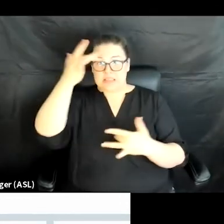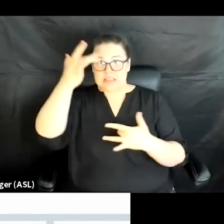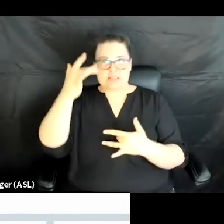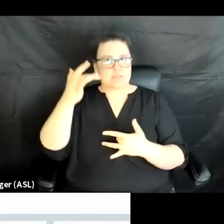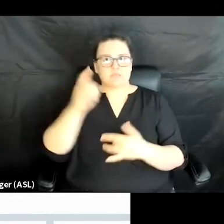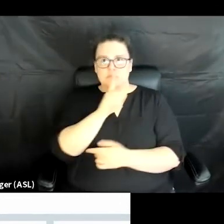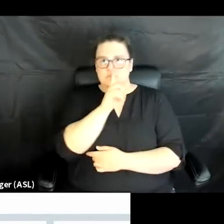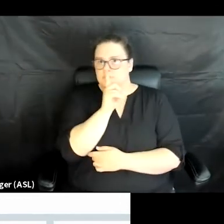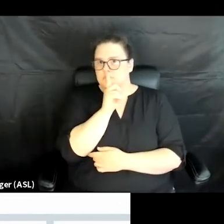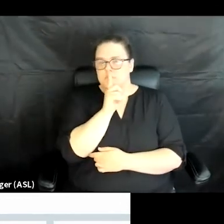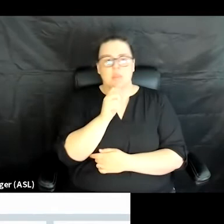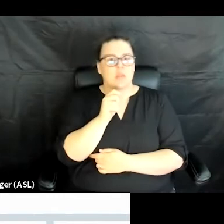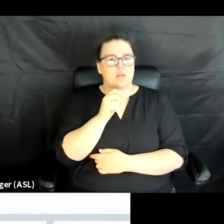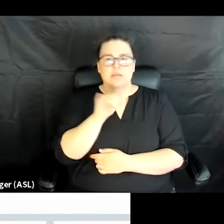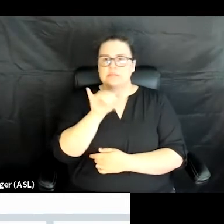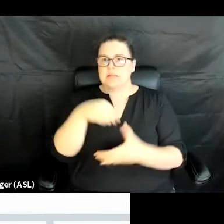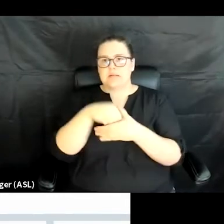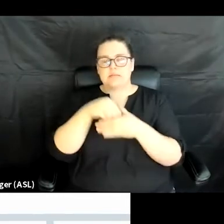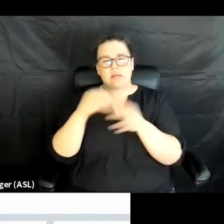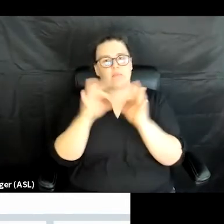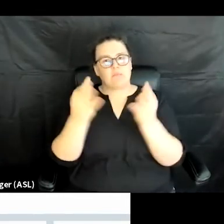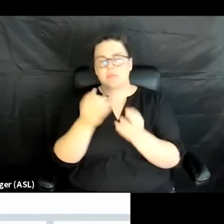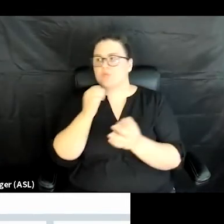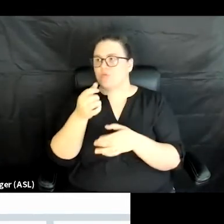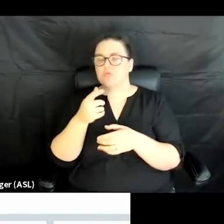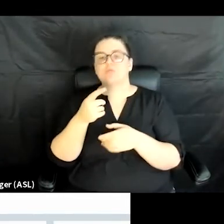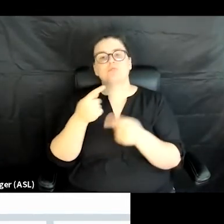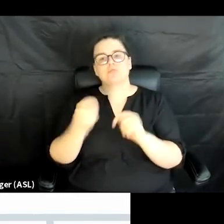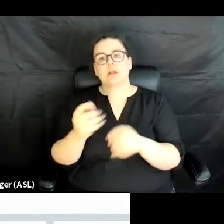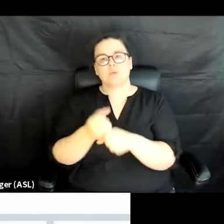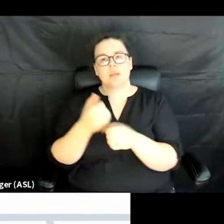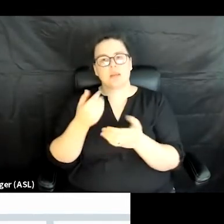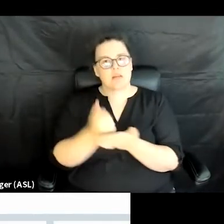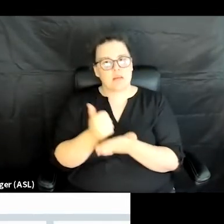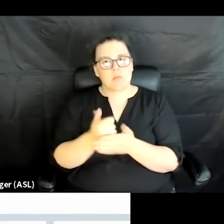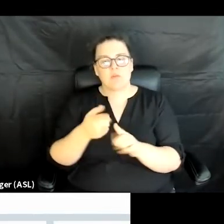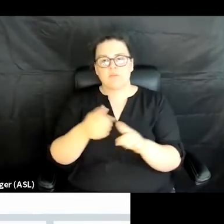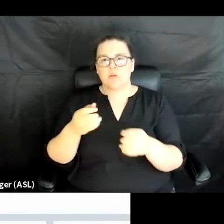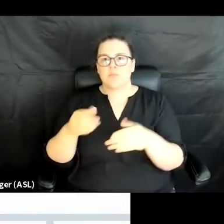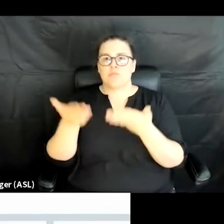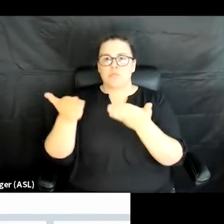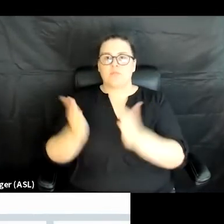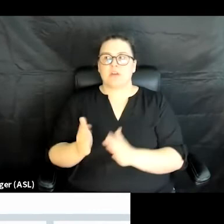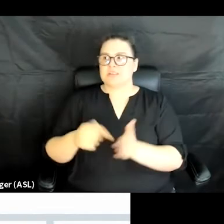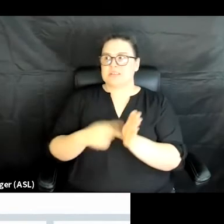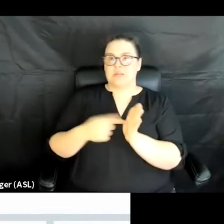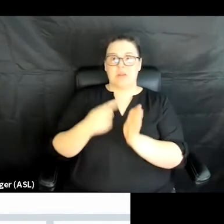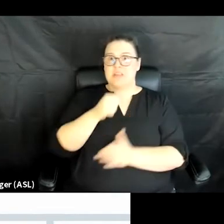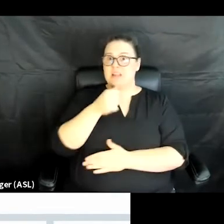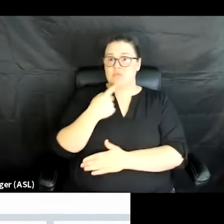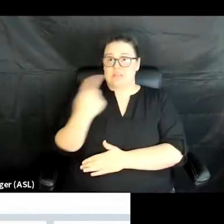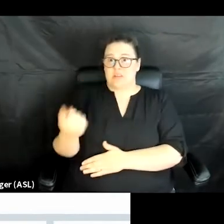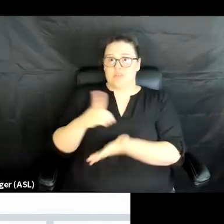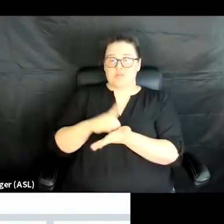do not, try to get help from other providers or from other doctors. And sometimes they don't even tell the doctor that they're struggling with